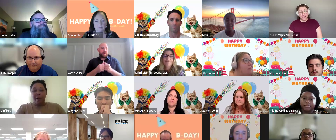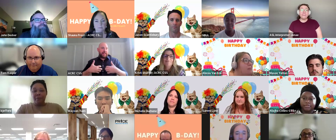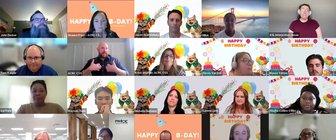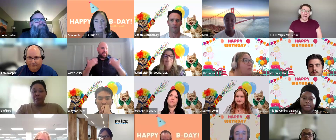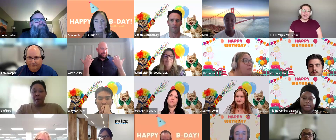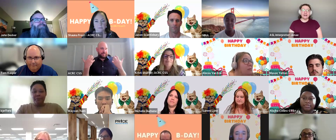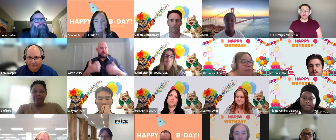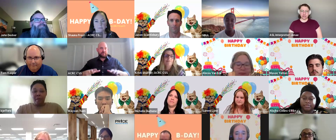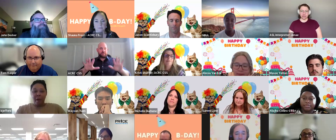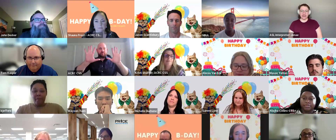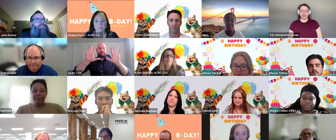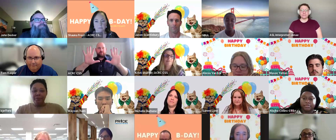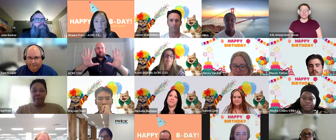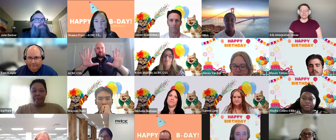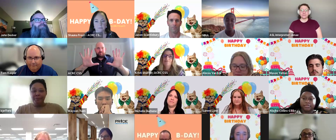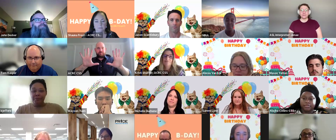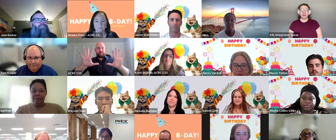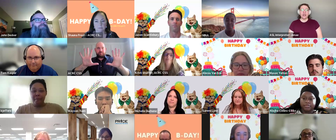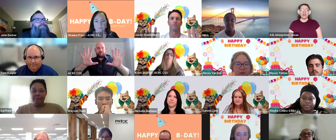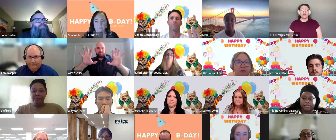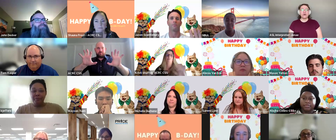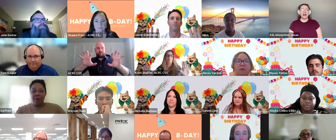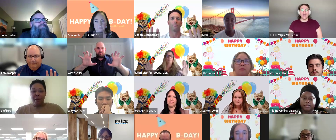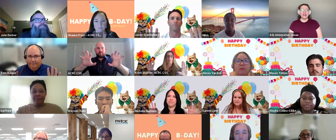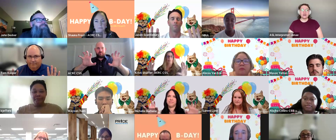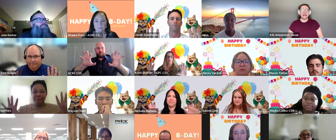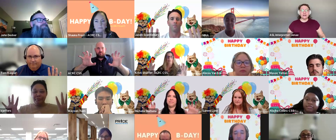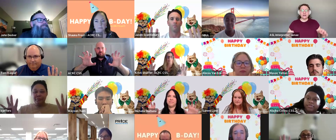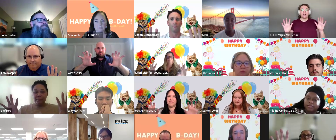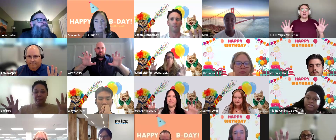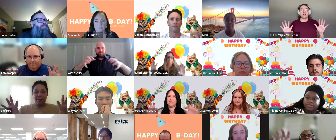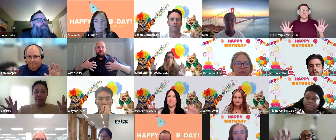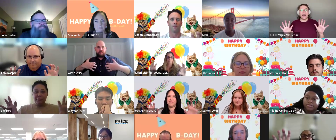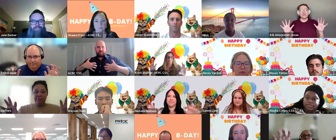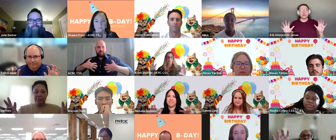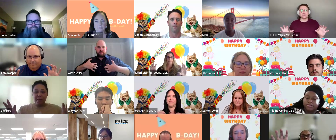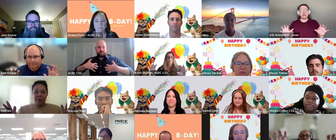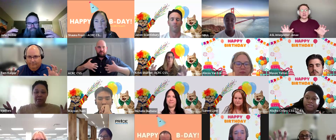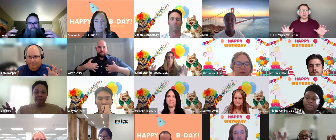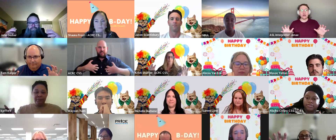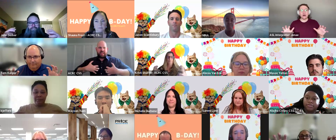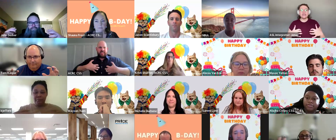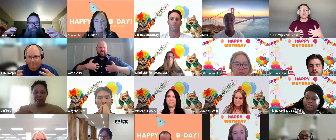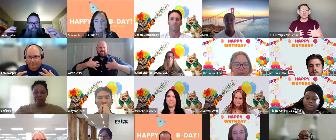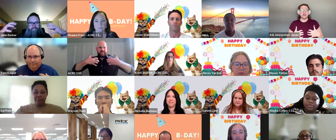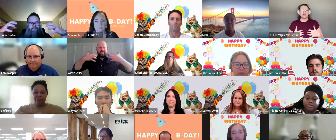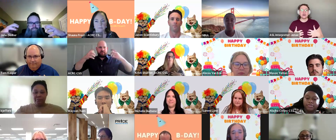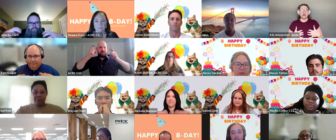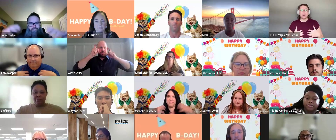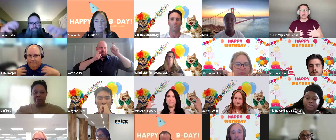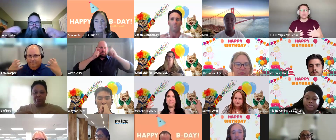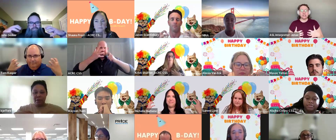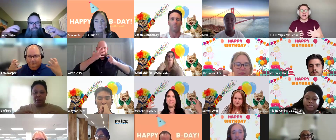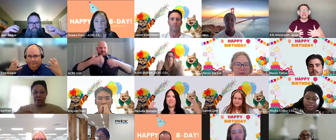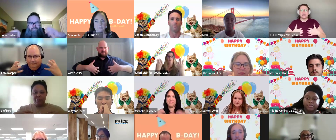or angry, mad, and frustrated. So for angry, those fives are going to turn into claws,